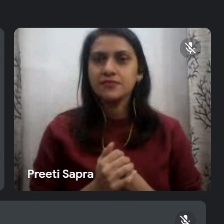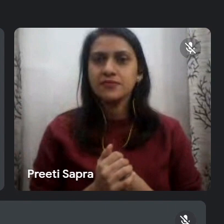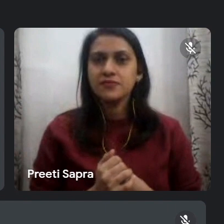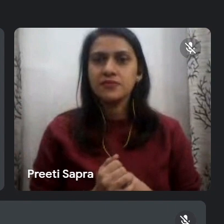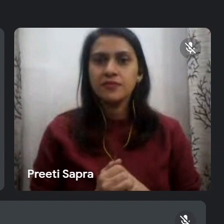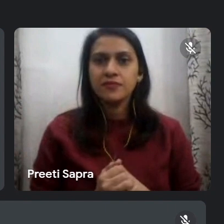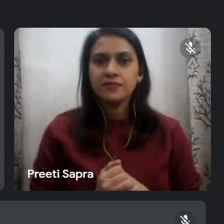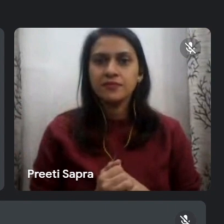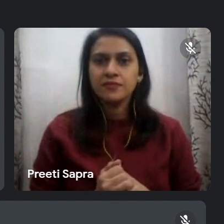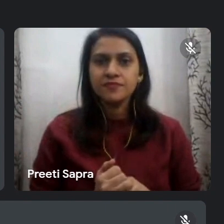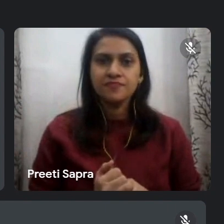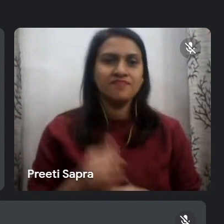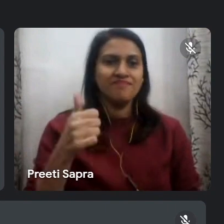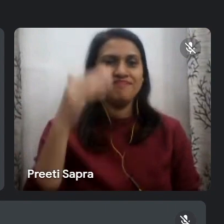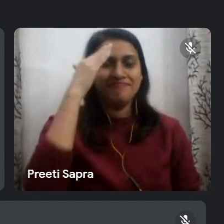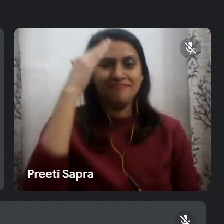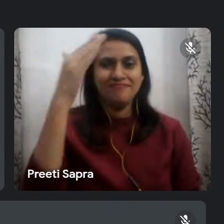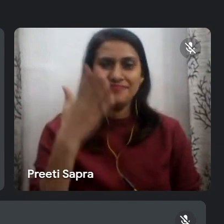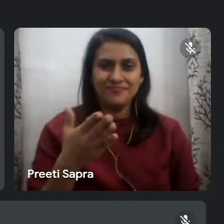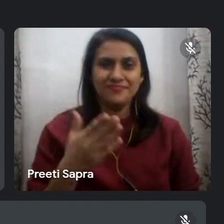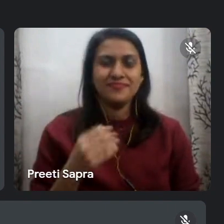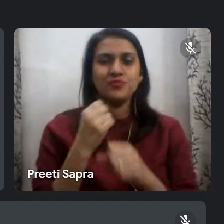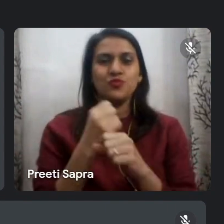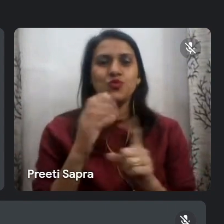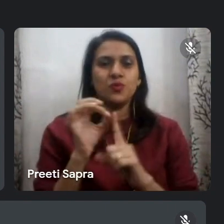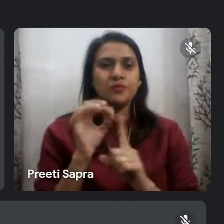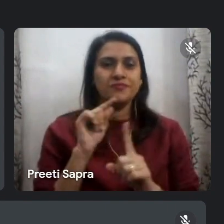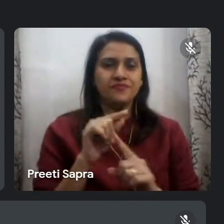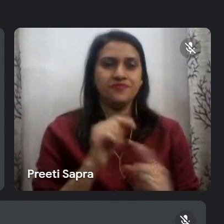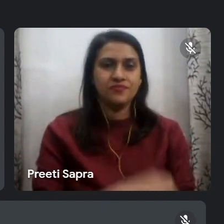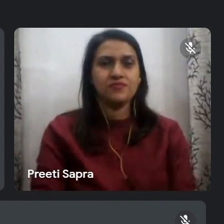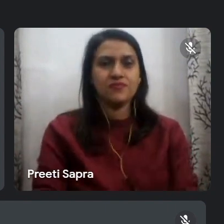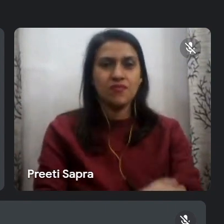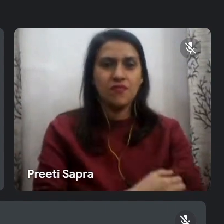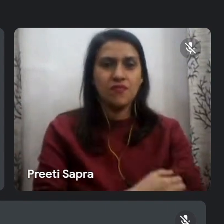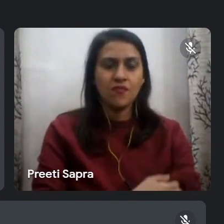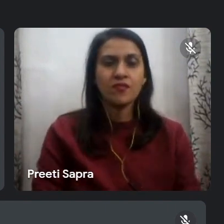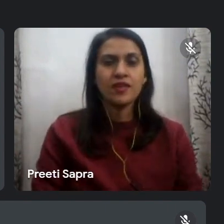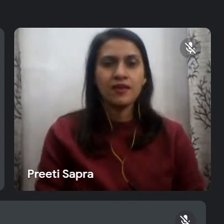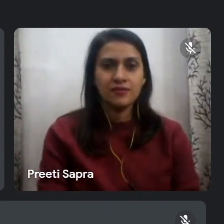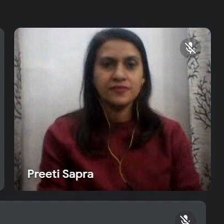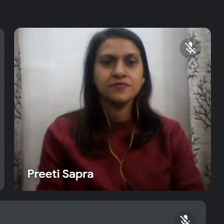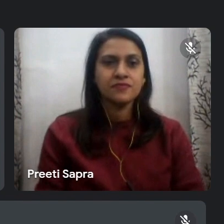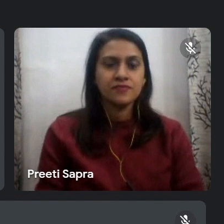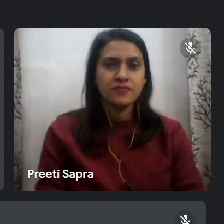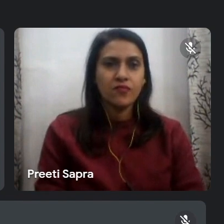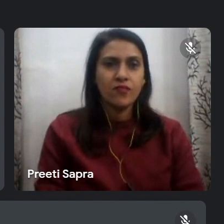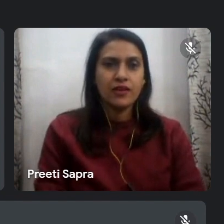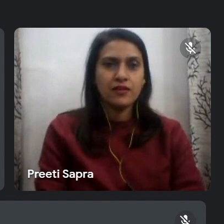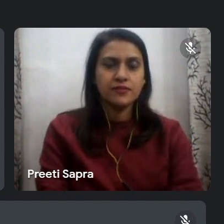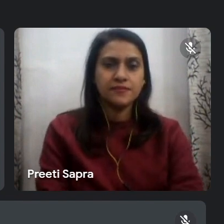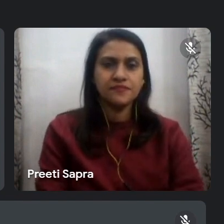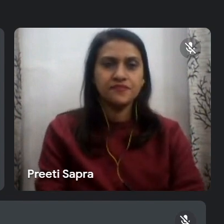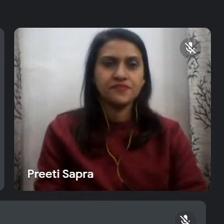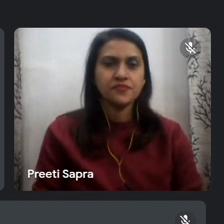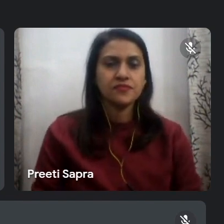Hi, Chetan. Yeah, hi, Gopi. Yeah, thanks. I can hear you. So just ping you, just a second.